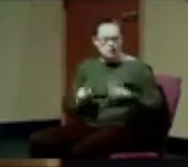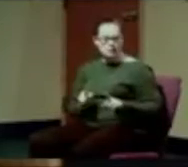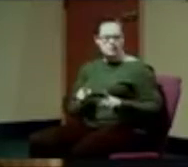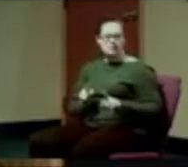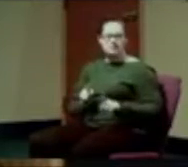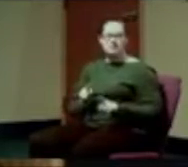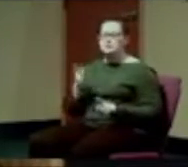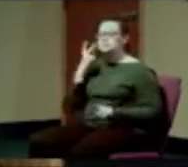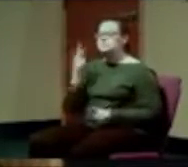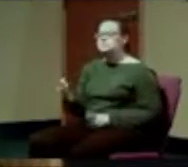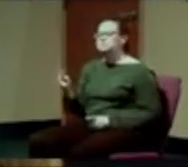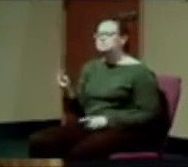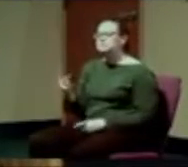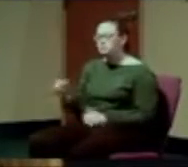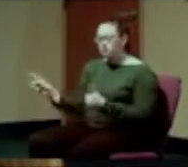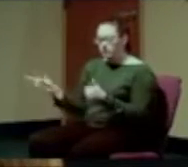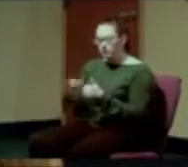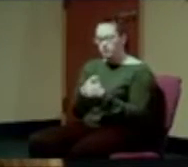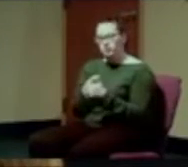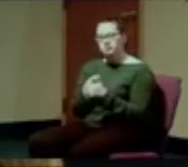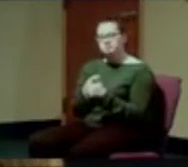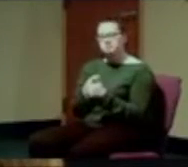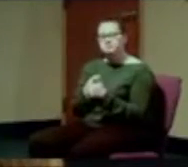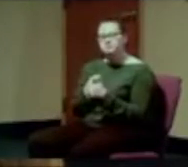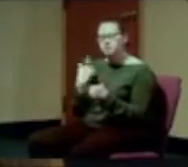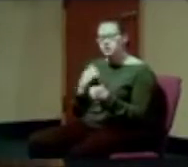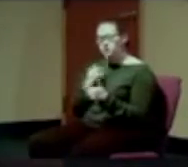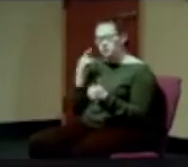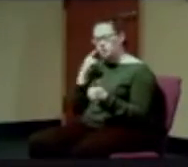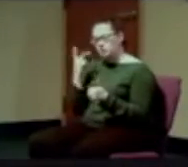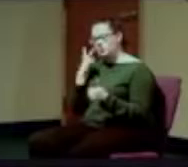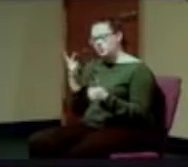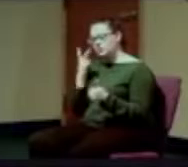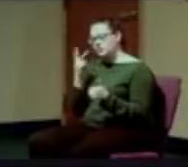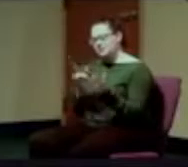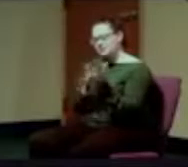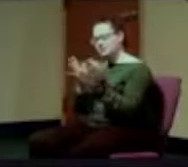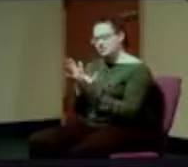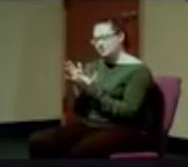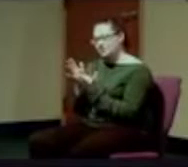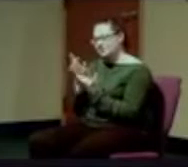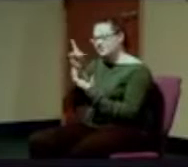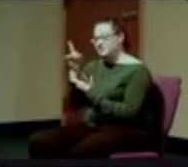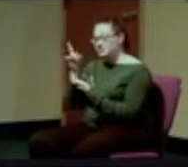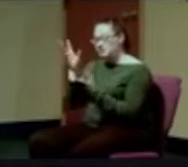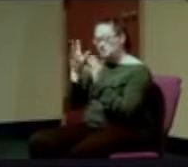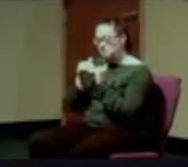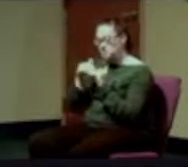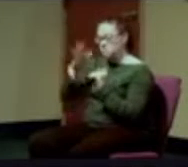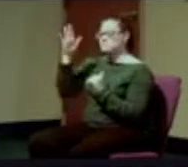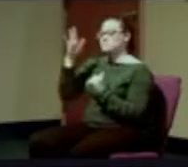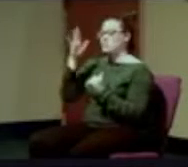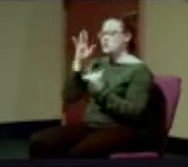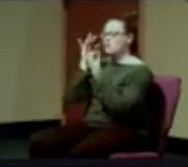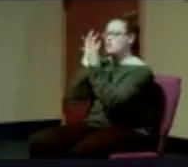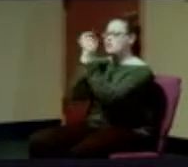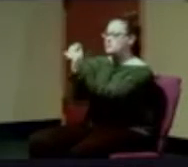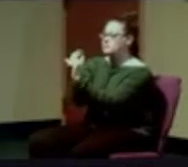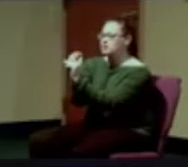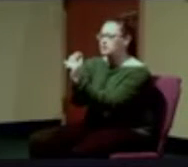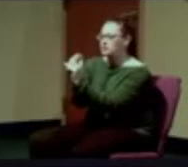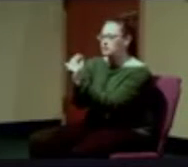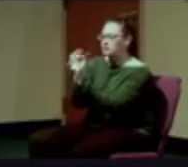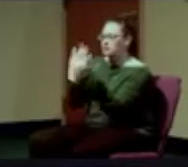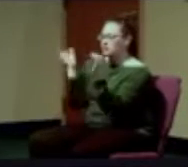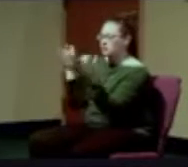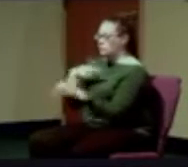look at very quickly this morning. One, we discover that Jesus is more appealing than religion. Now, some of you would